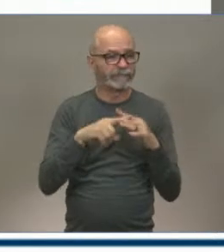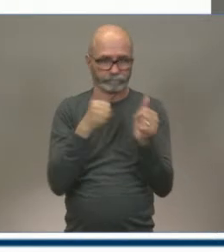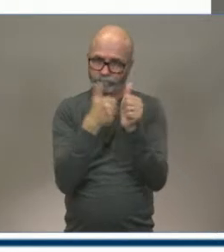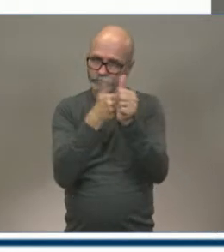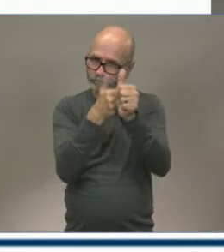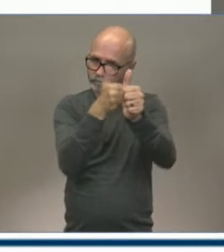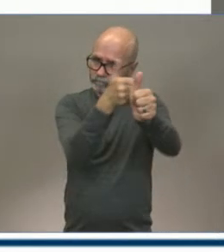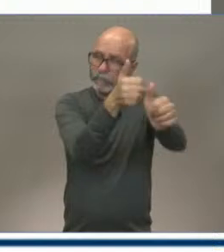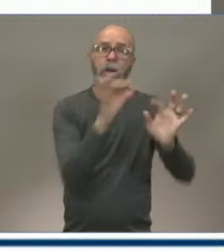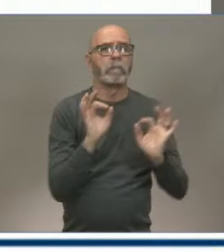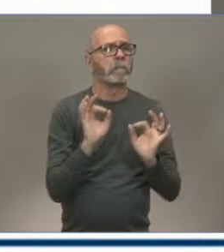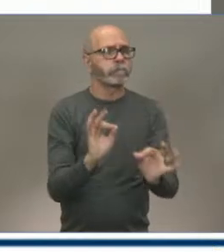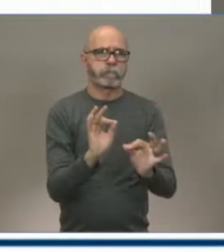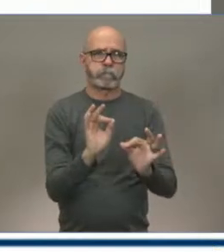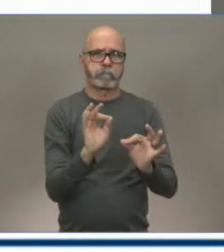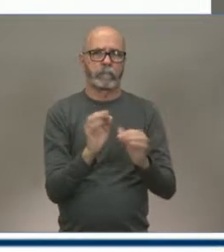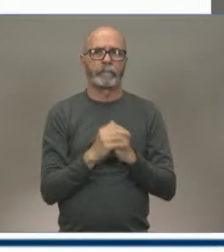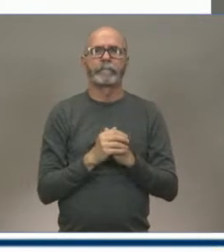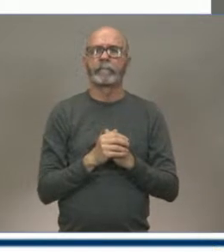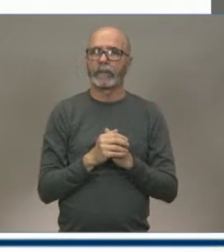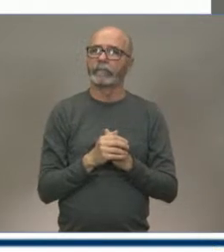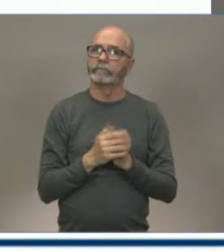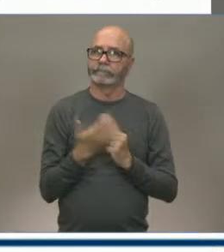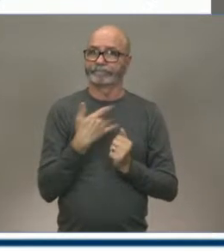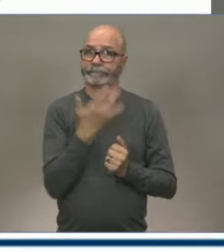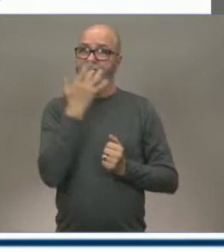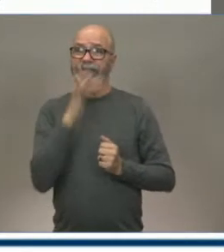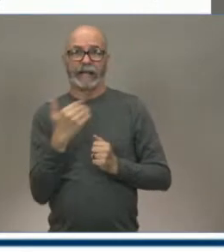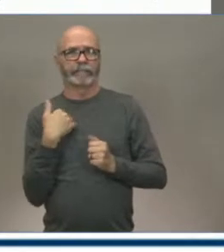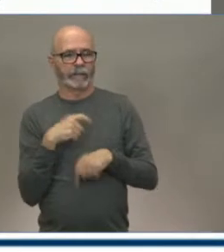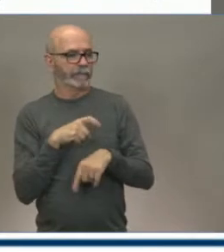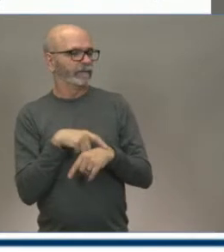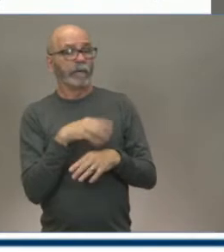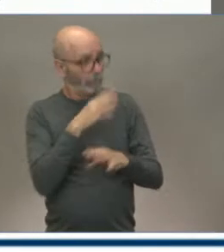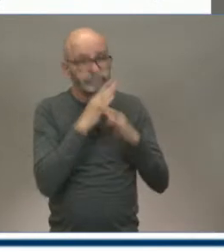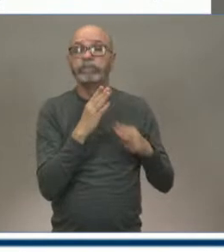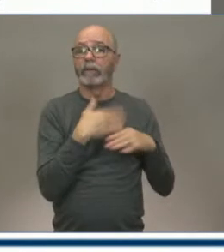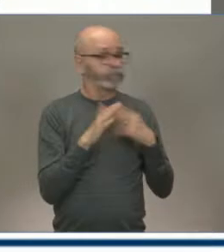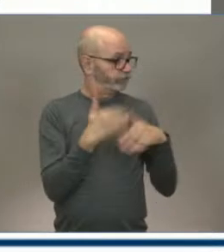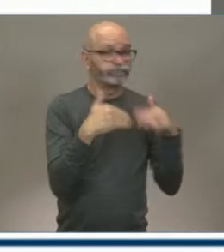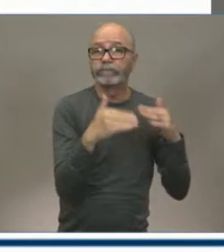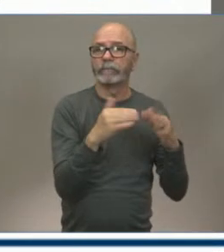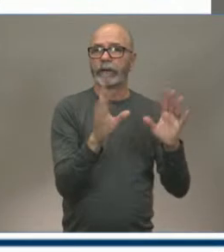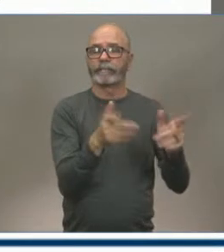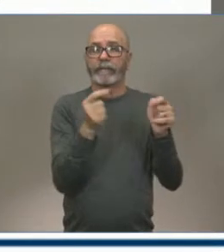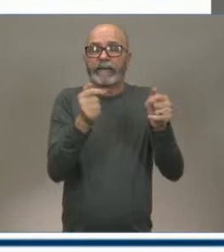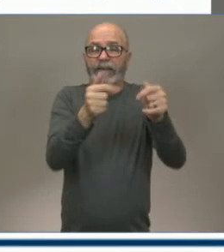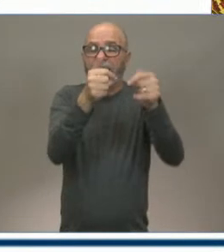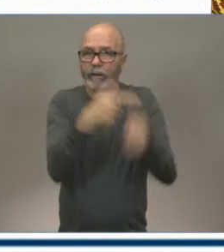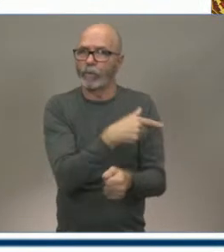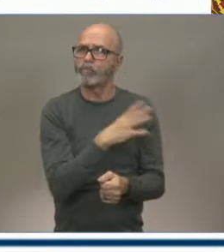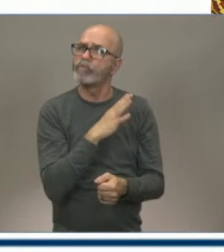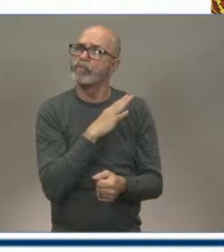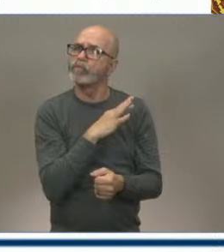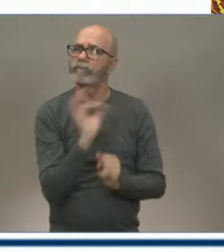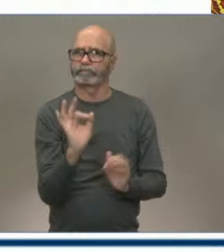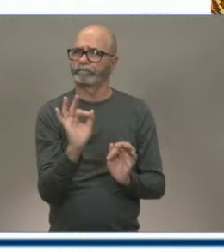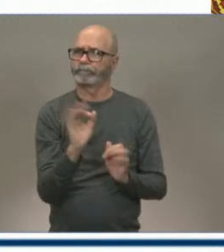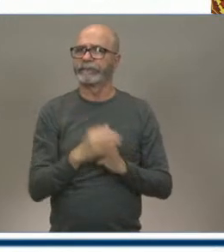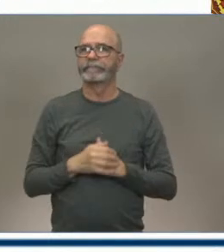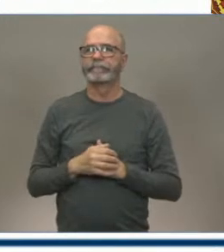possible. And fortunately, we're able to speed up our time frame for beginning long-term care immunization. Go ahead, John, with your